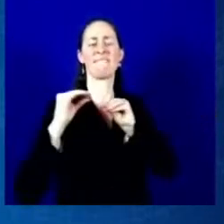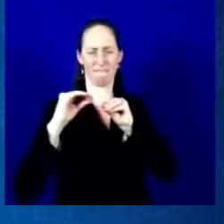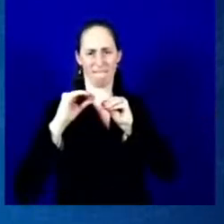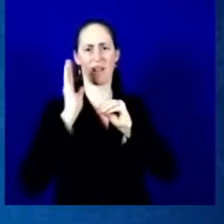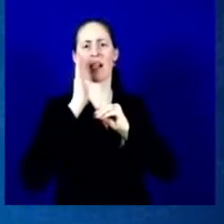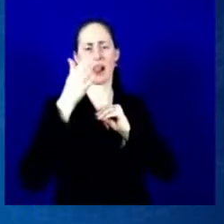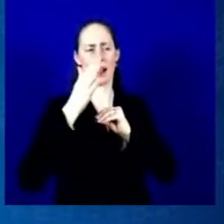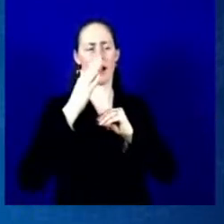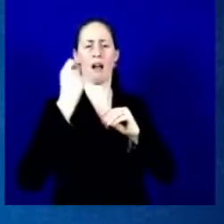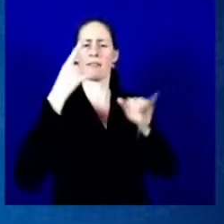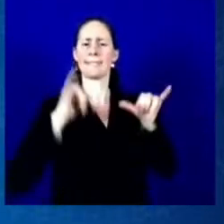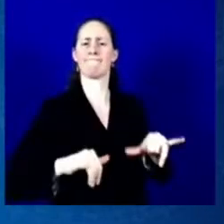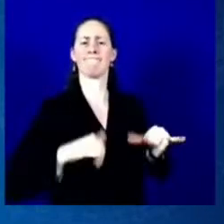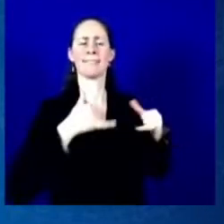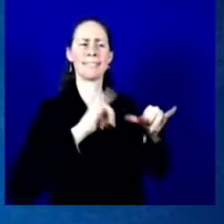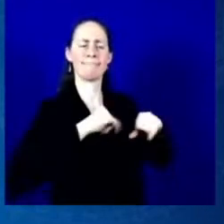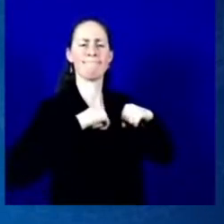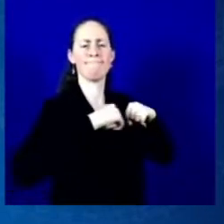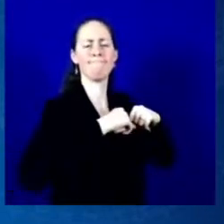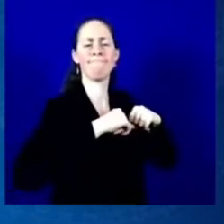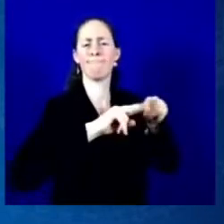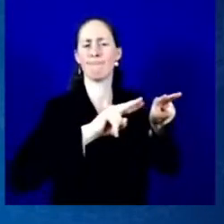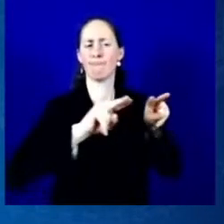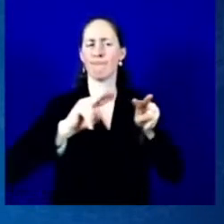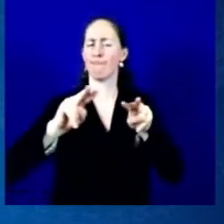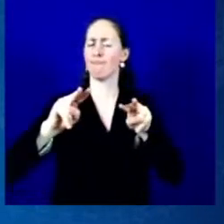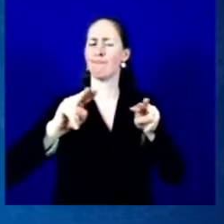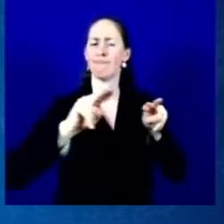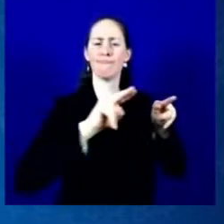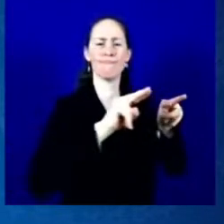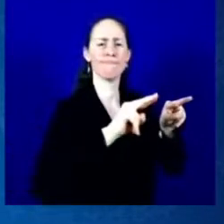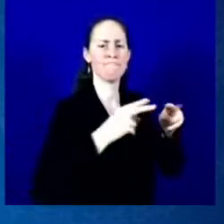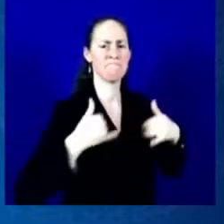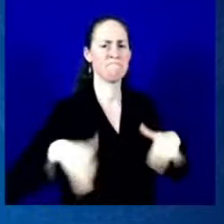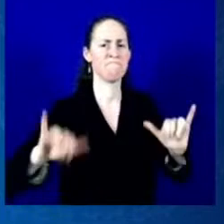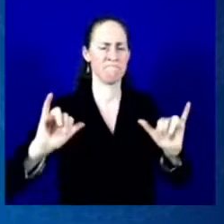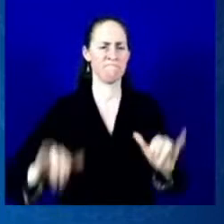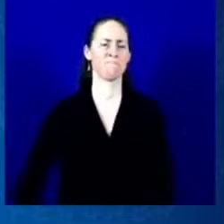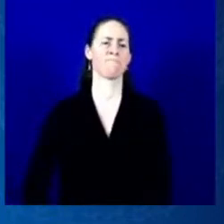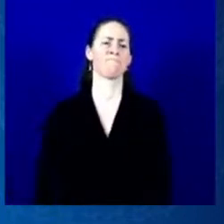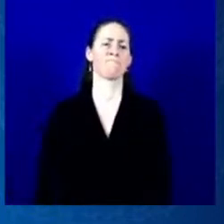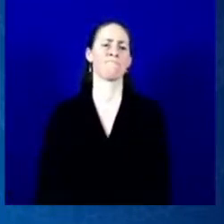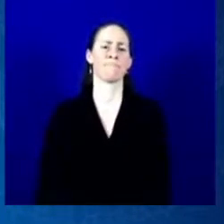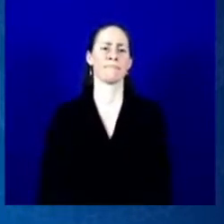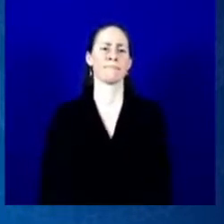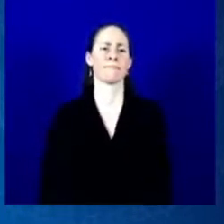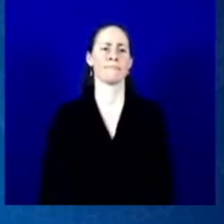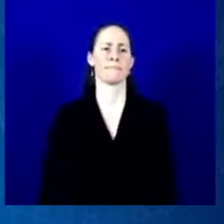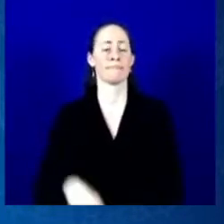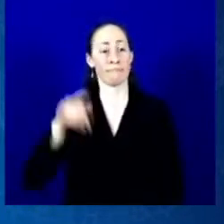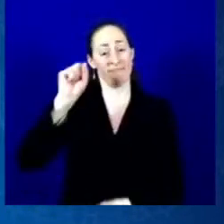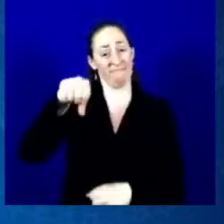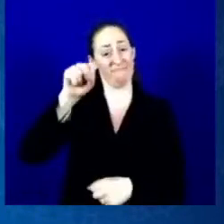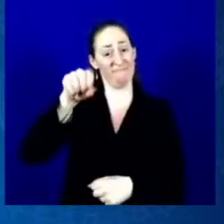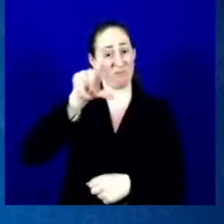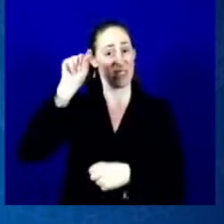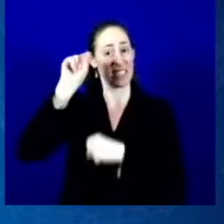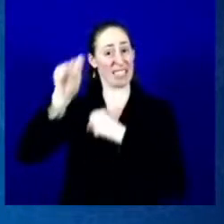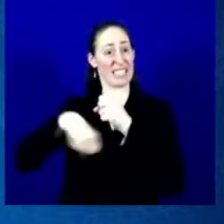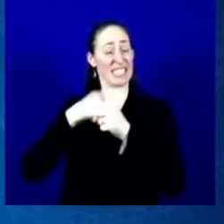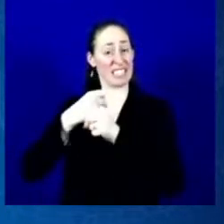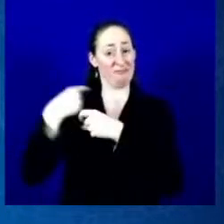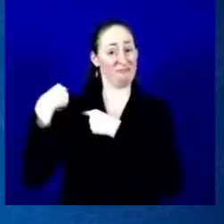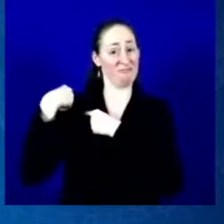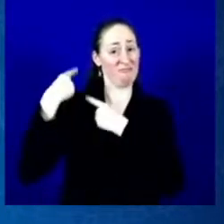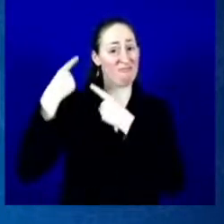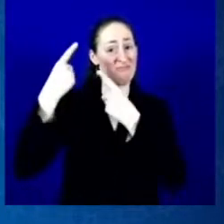20 years, terrorism has metastasized. The threat has evolved way beyond Afghanistan.